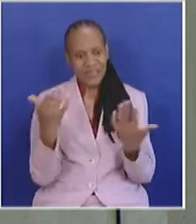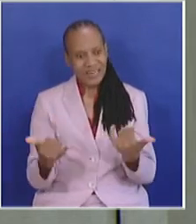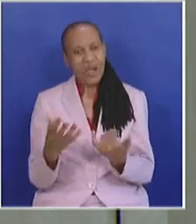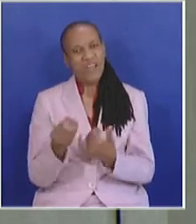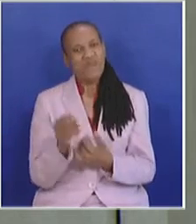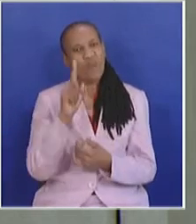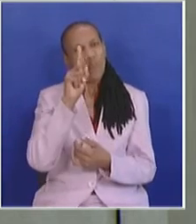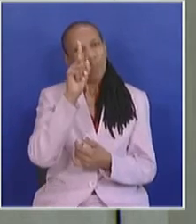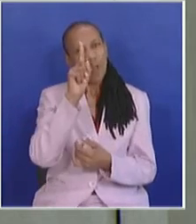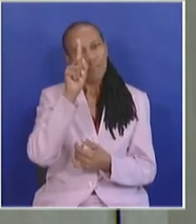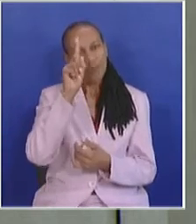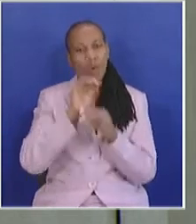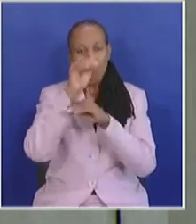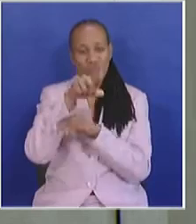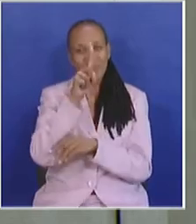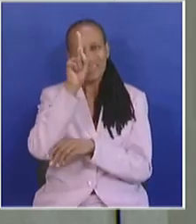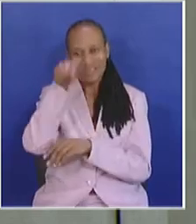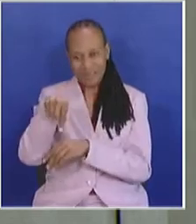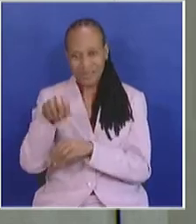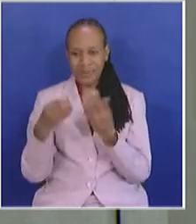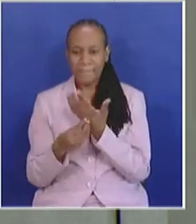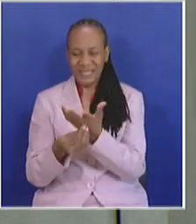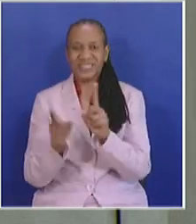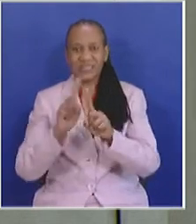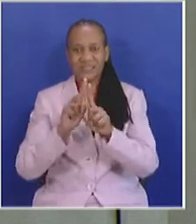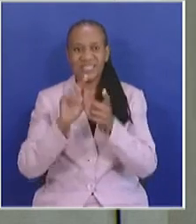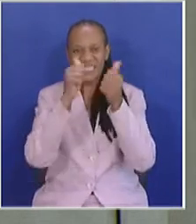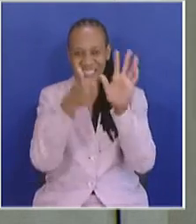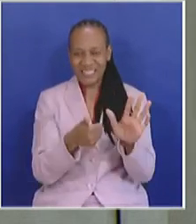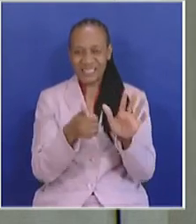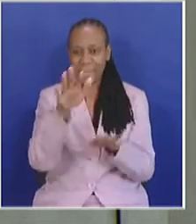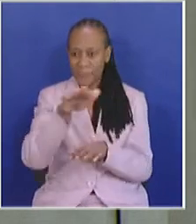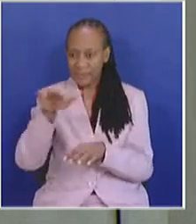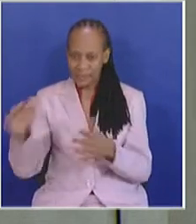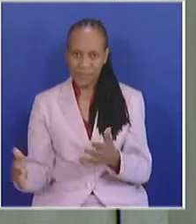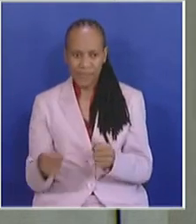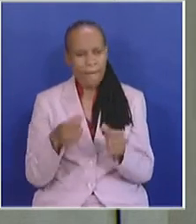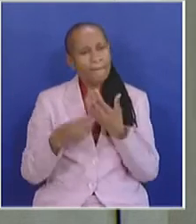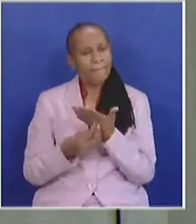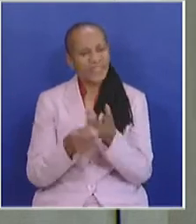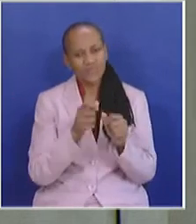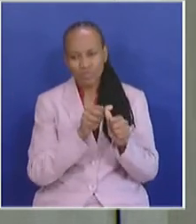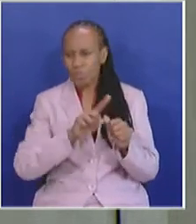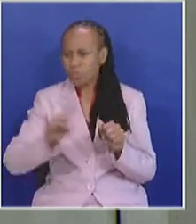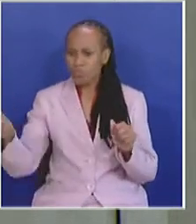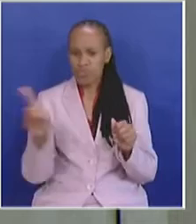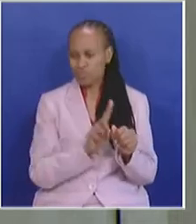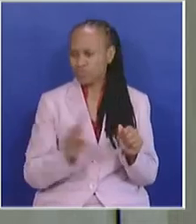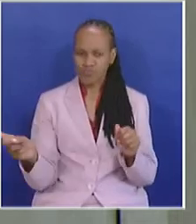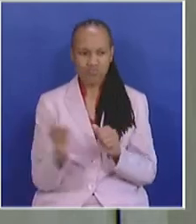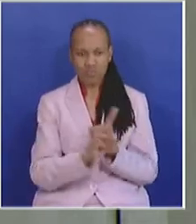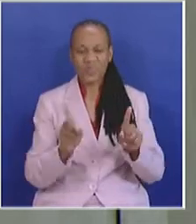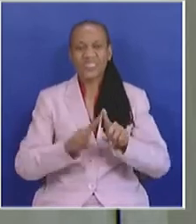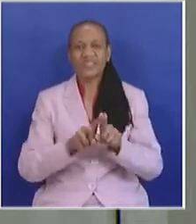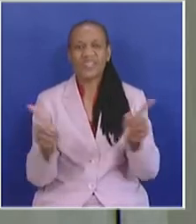1,000 buses in 6 cities. It has also built over 120 kilometers of dedicated lanes